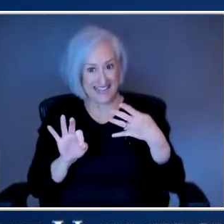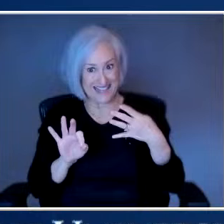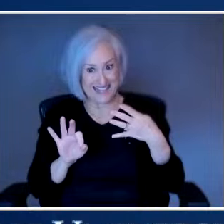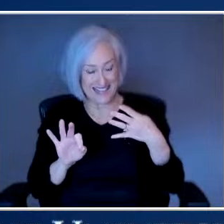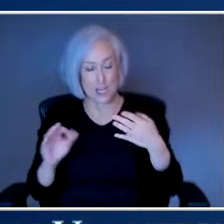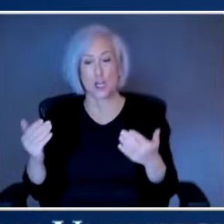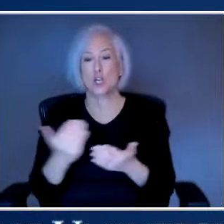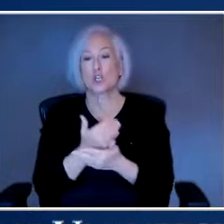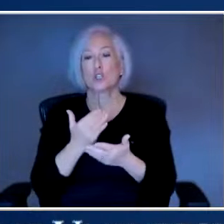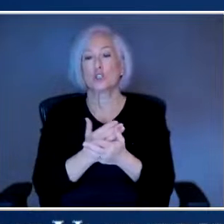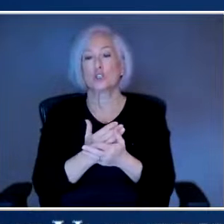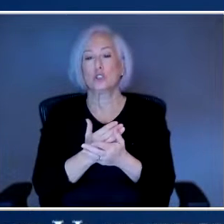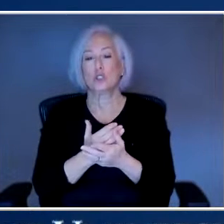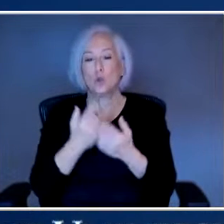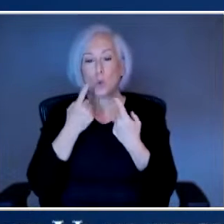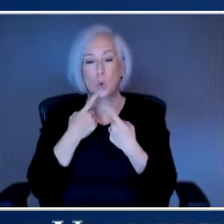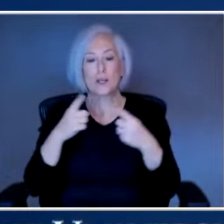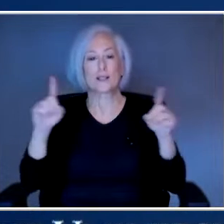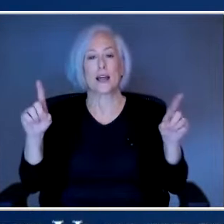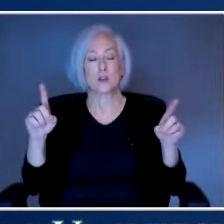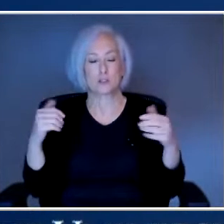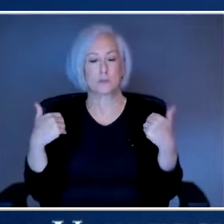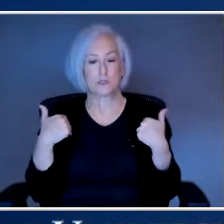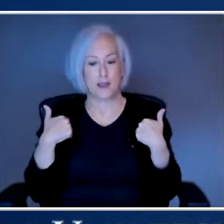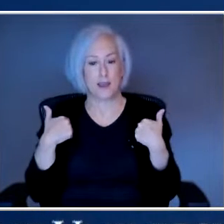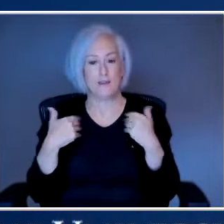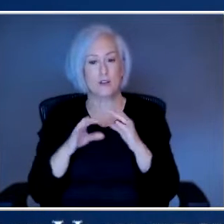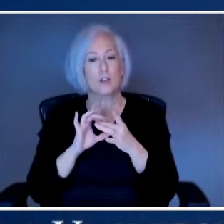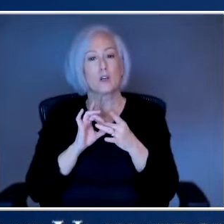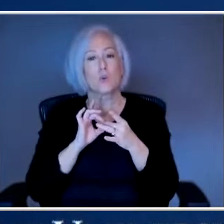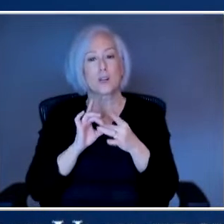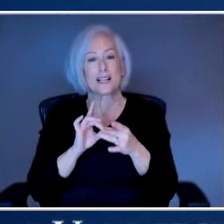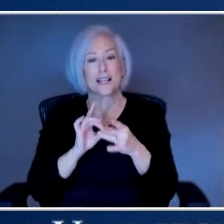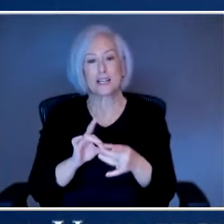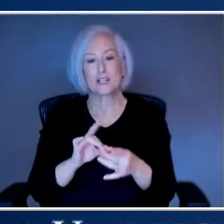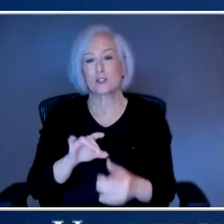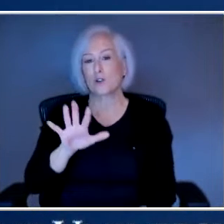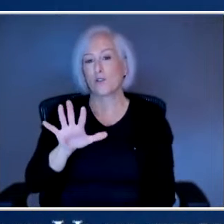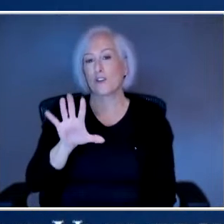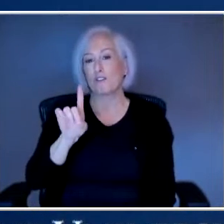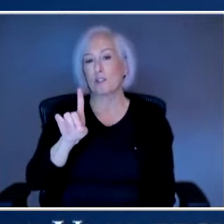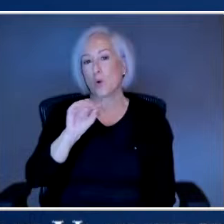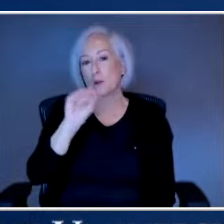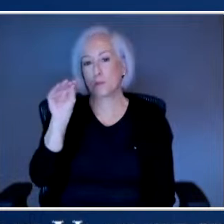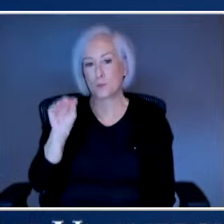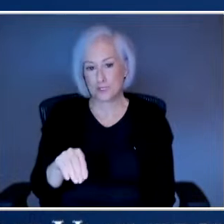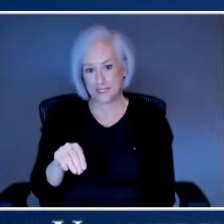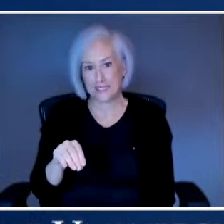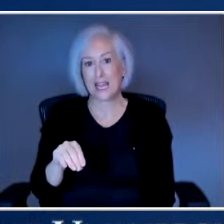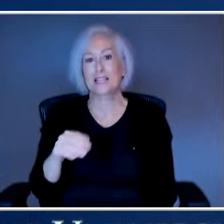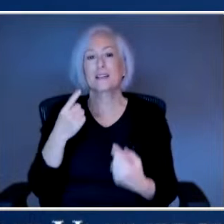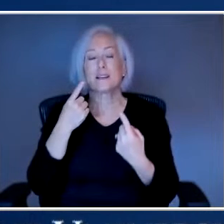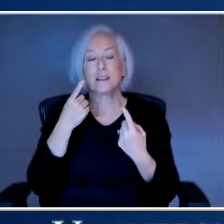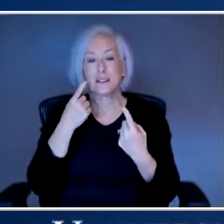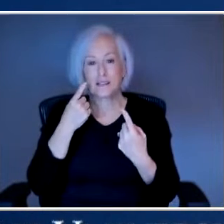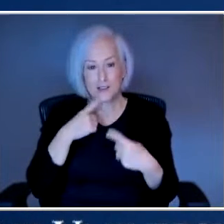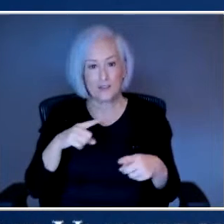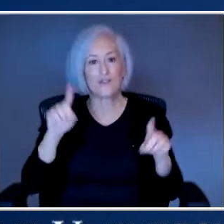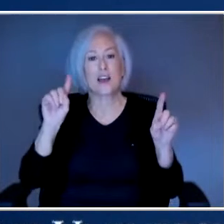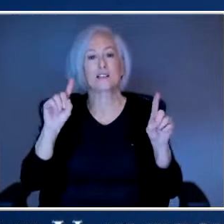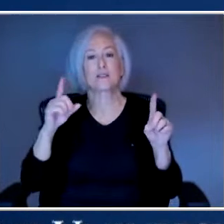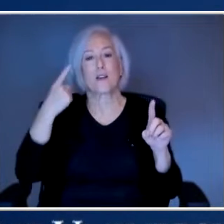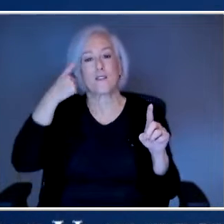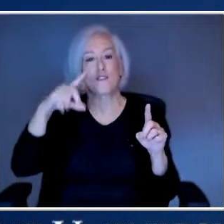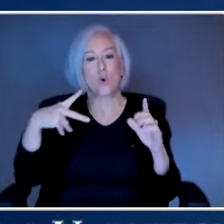or did put out more information showing that there was a 51% vaccine efficacy against emergency department and urgent care